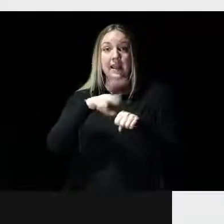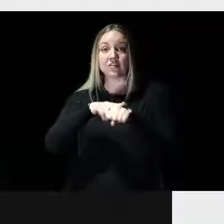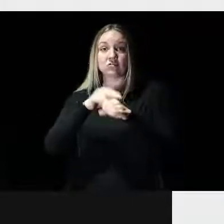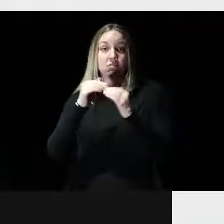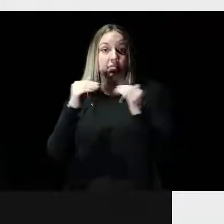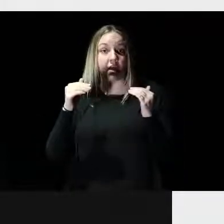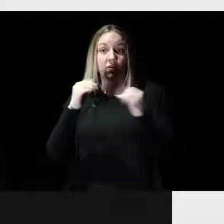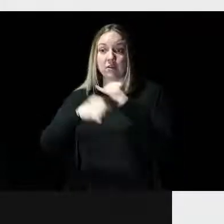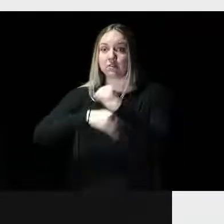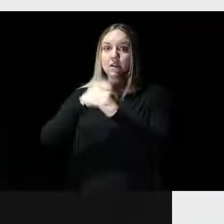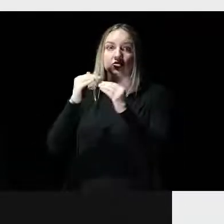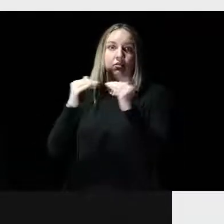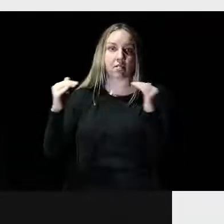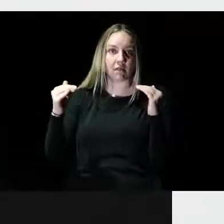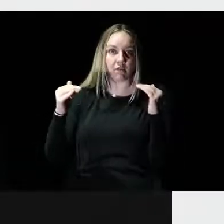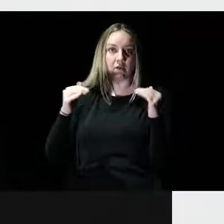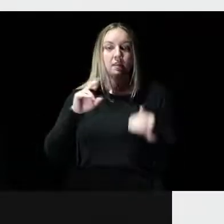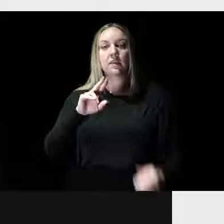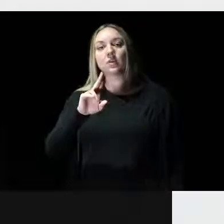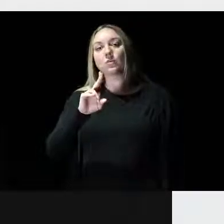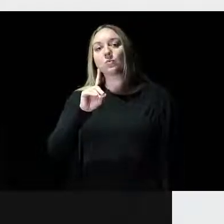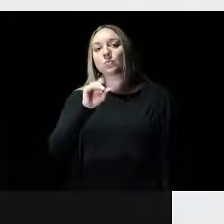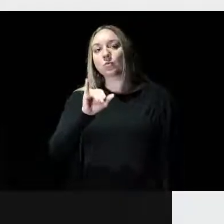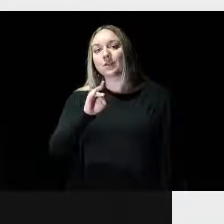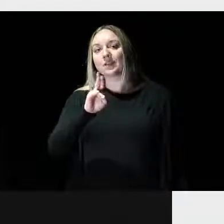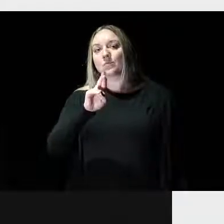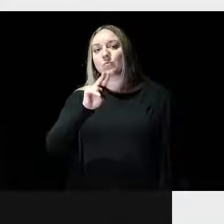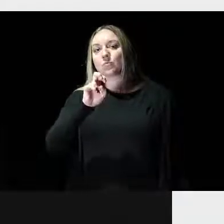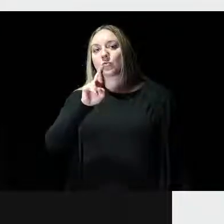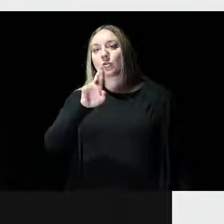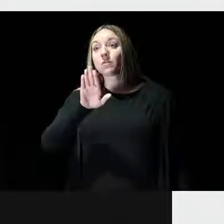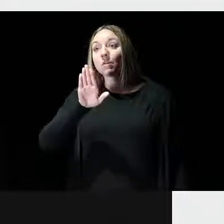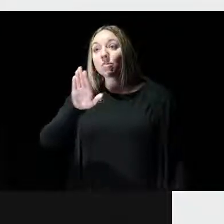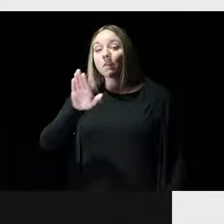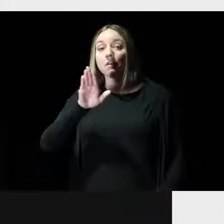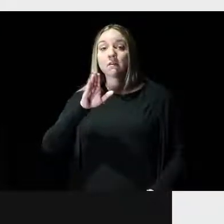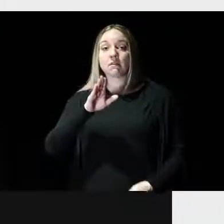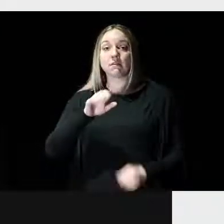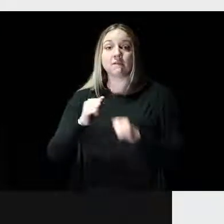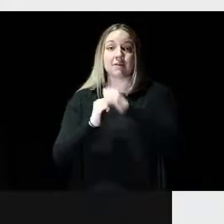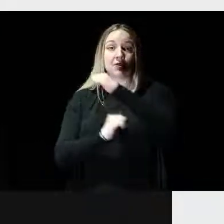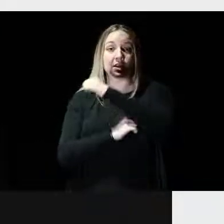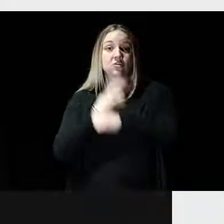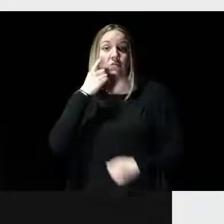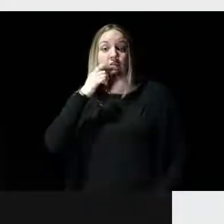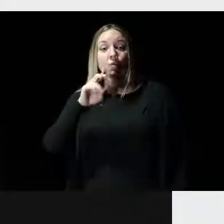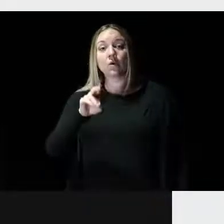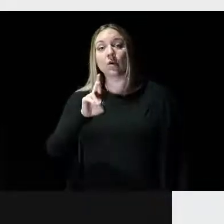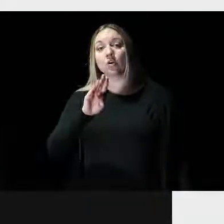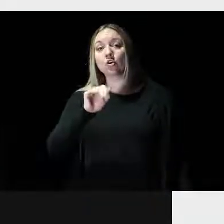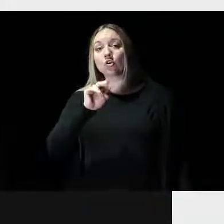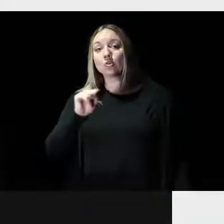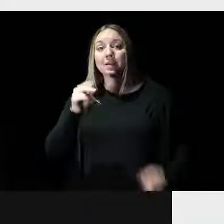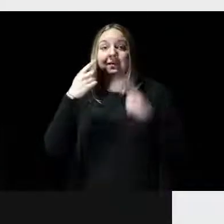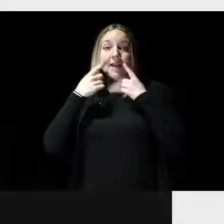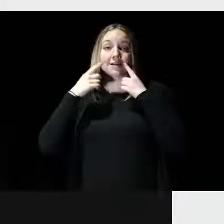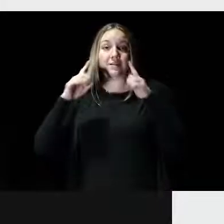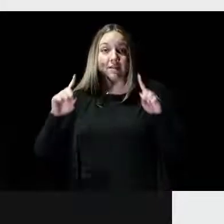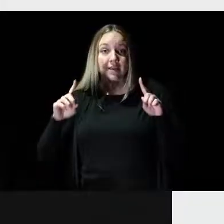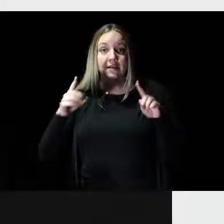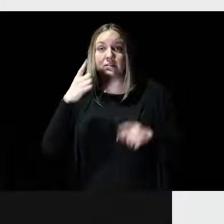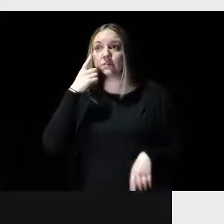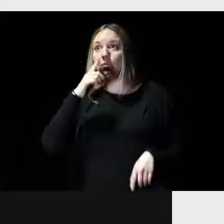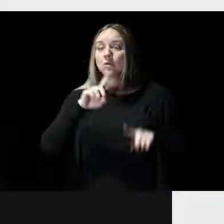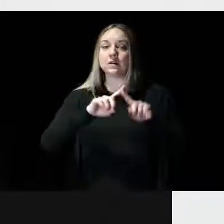Architects, the Rudy Bruner Foundation's Gold Medal for Urban Excellence, the Zimbotel Group Award for Innovations for Sustainability